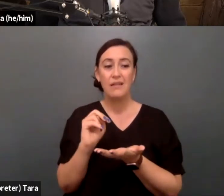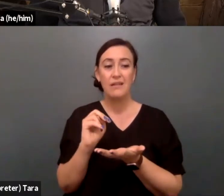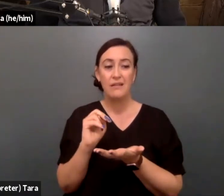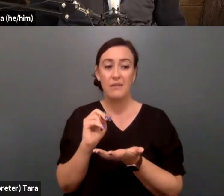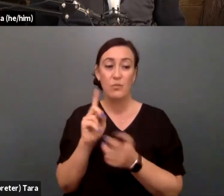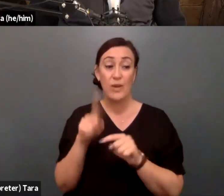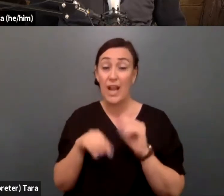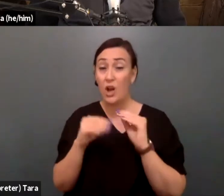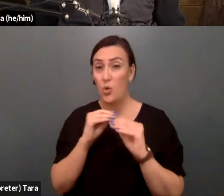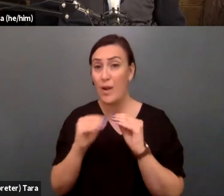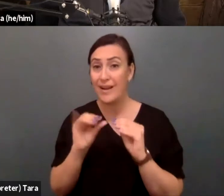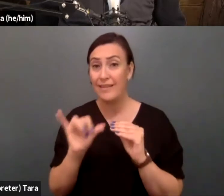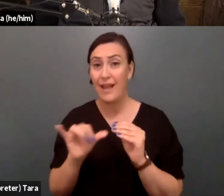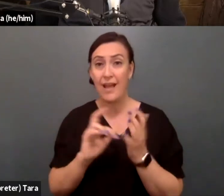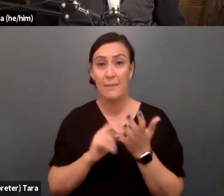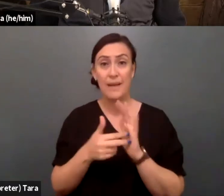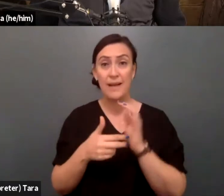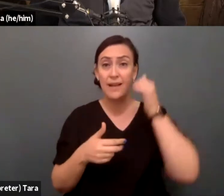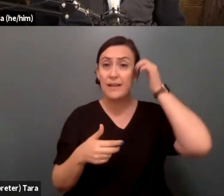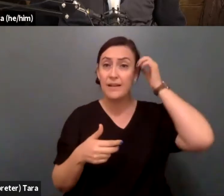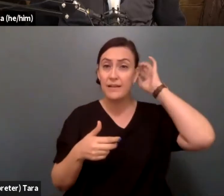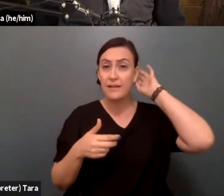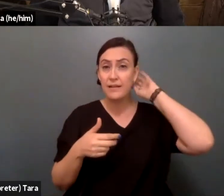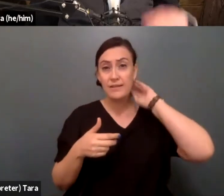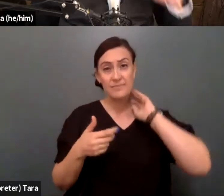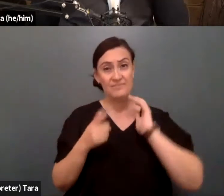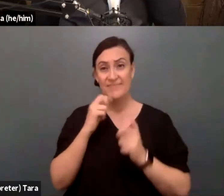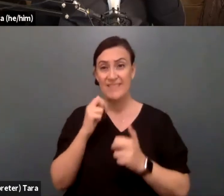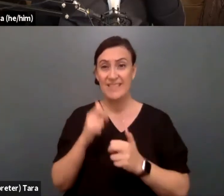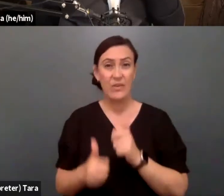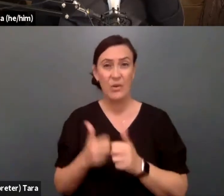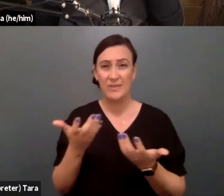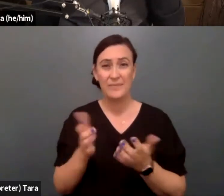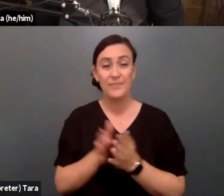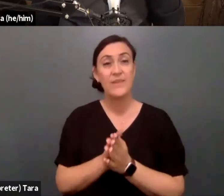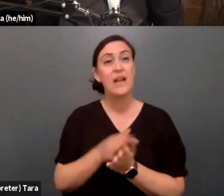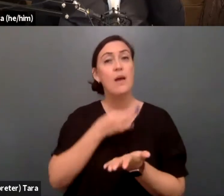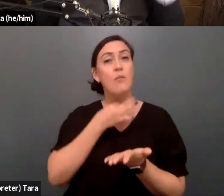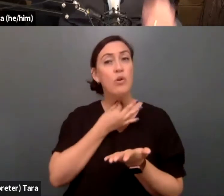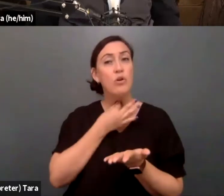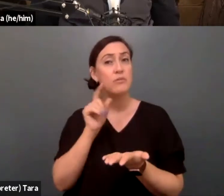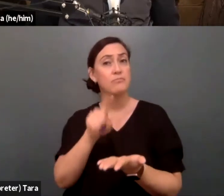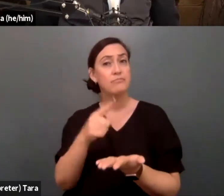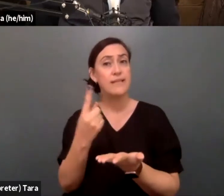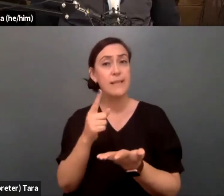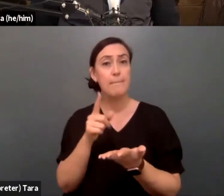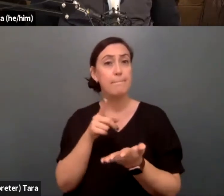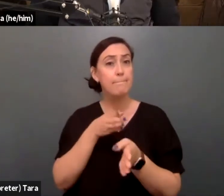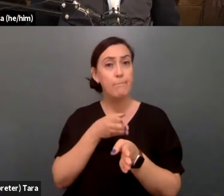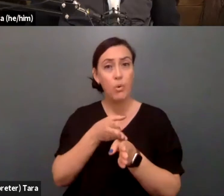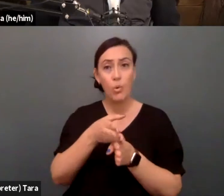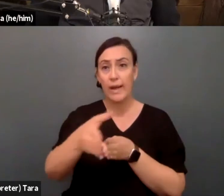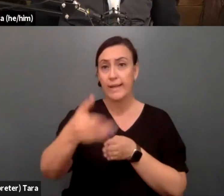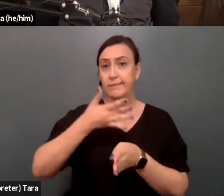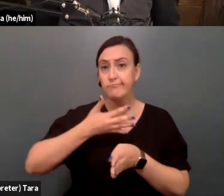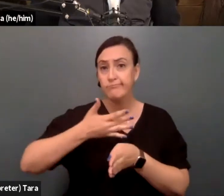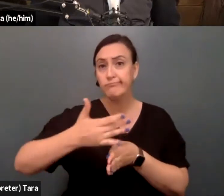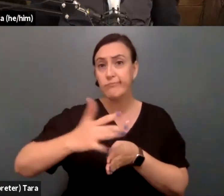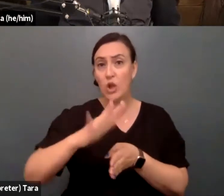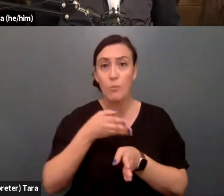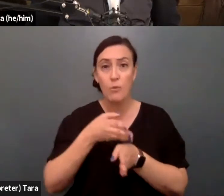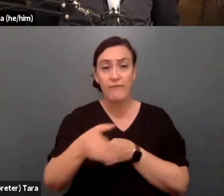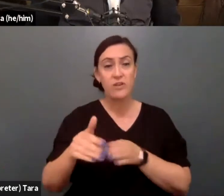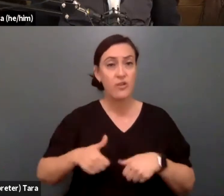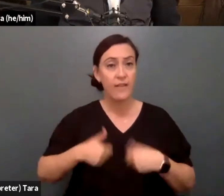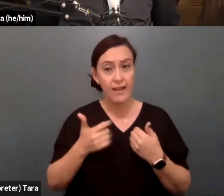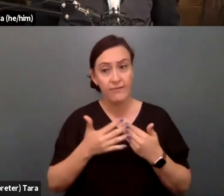corrections, it's really difficult to do that. I'm wondering if there was a point in your professional life where